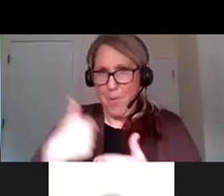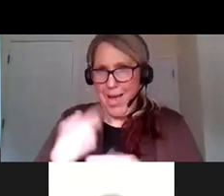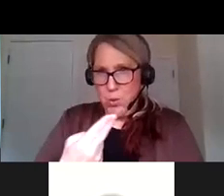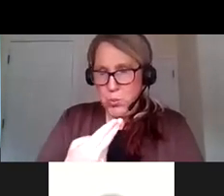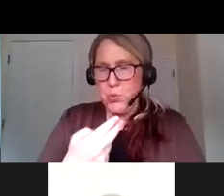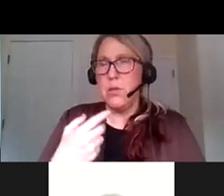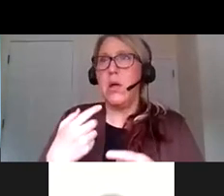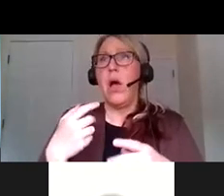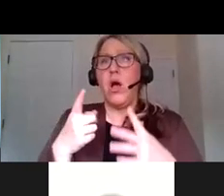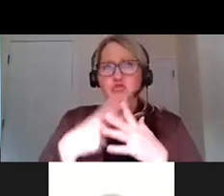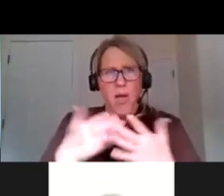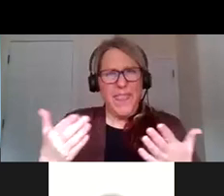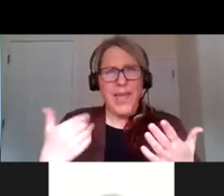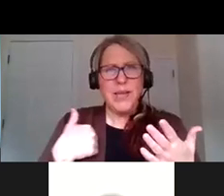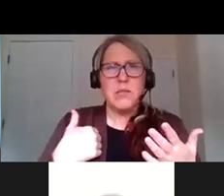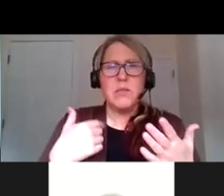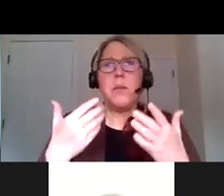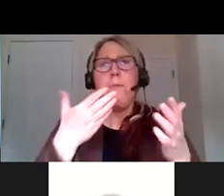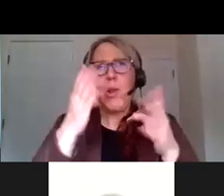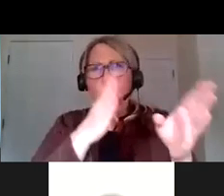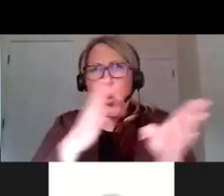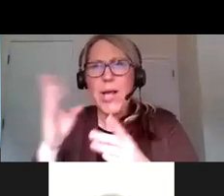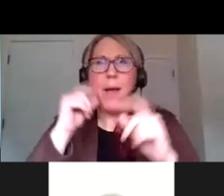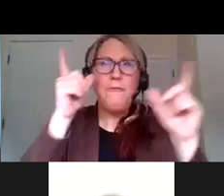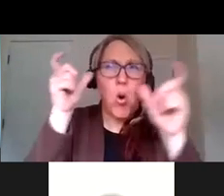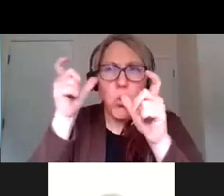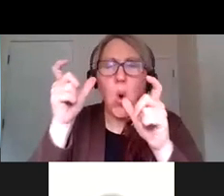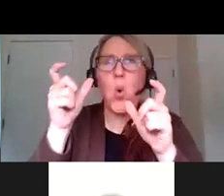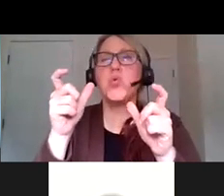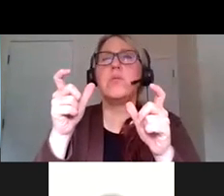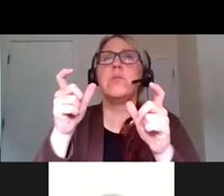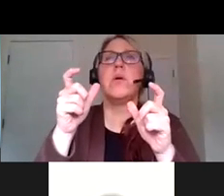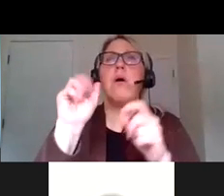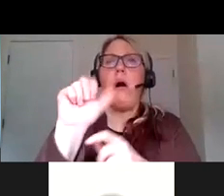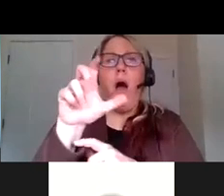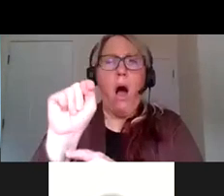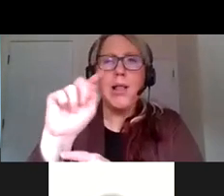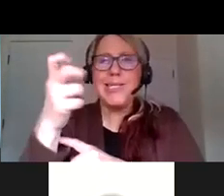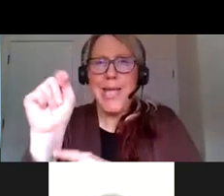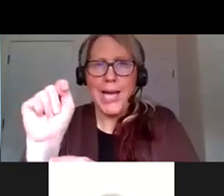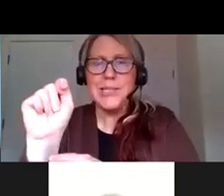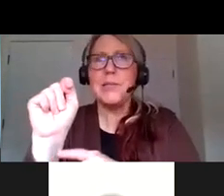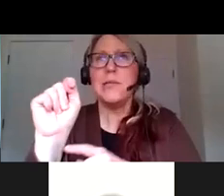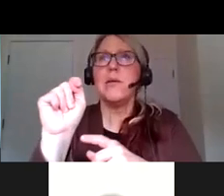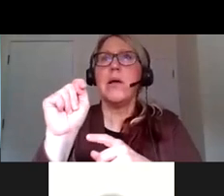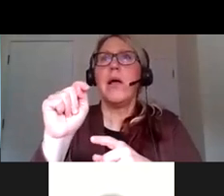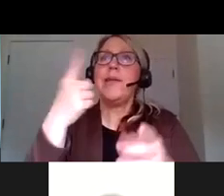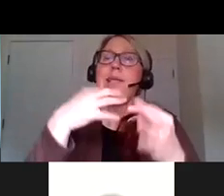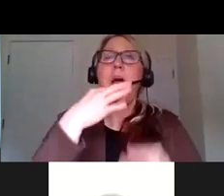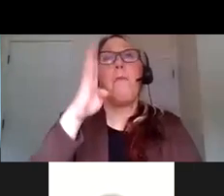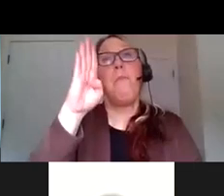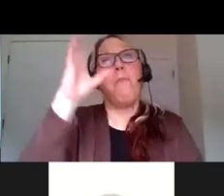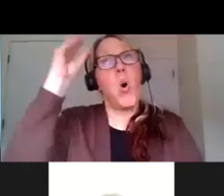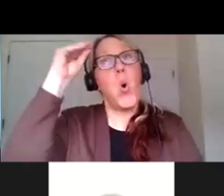I started to do was better organize my photos. The alt text, instead of having something that said boy, I'd be